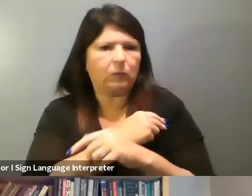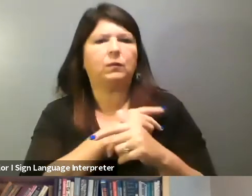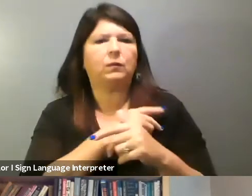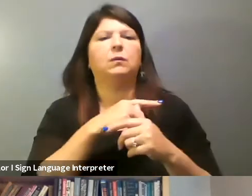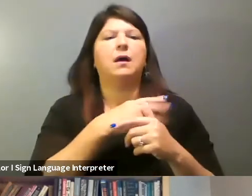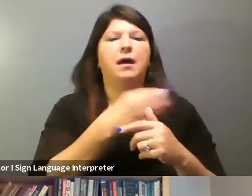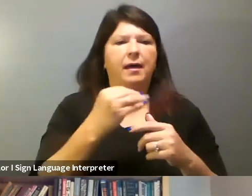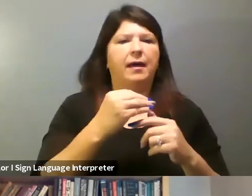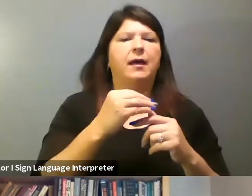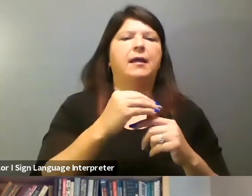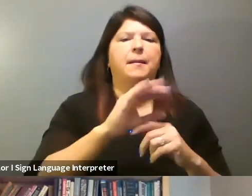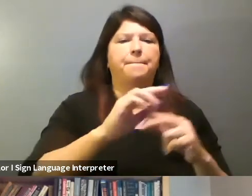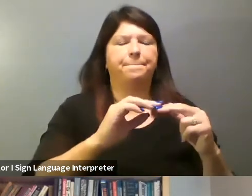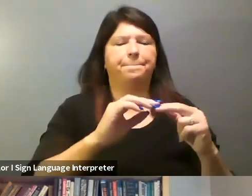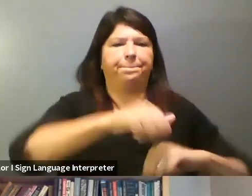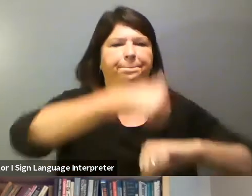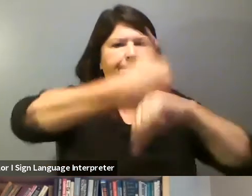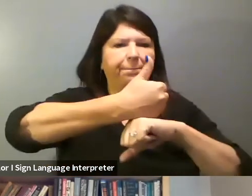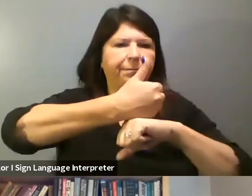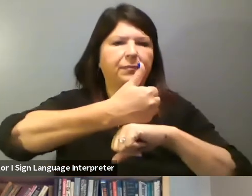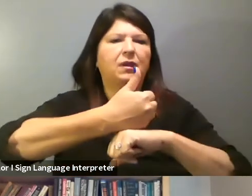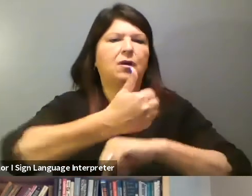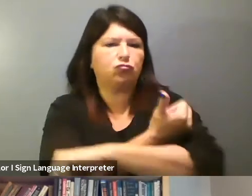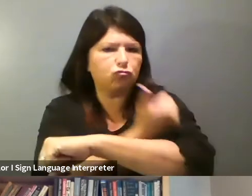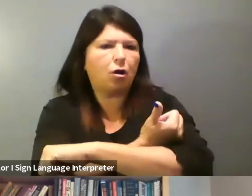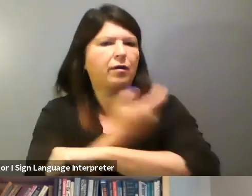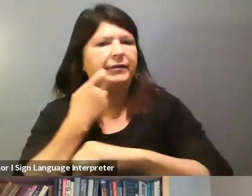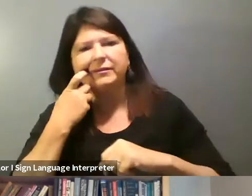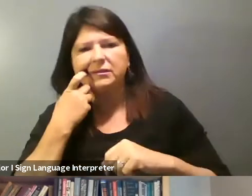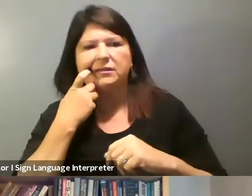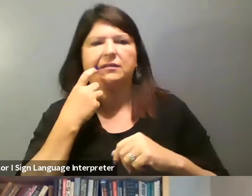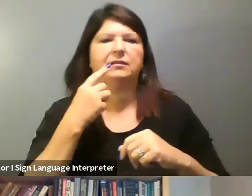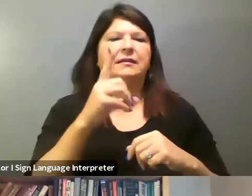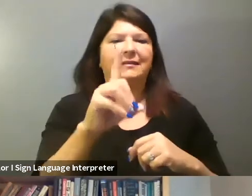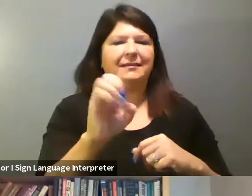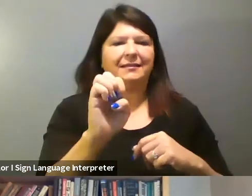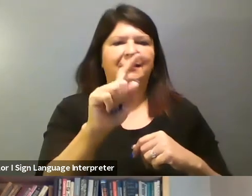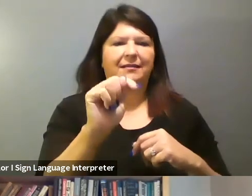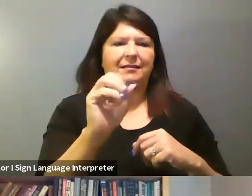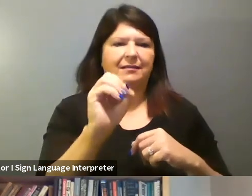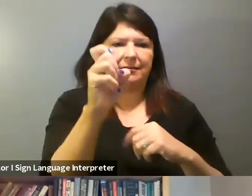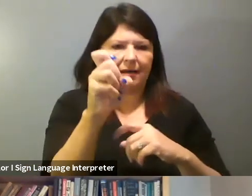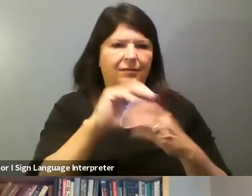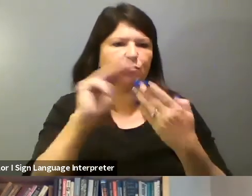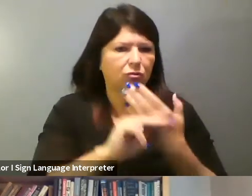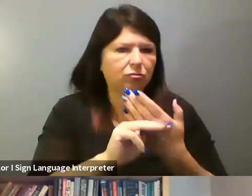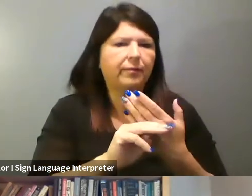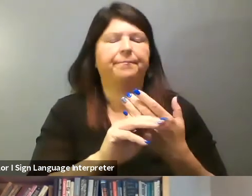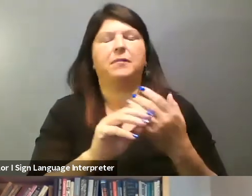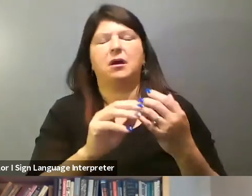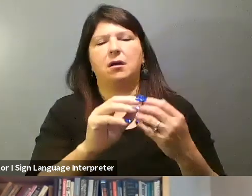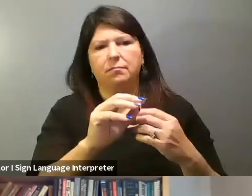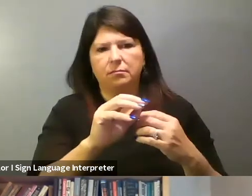drug detoxification program in a community where there was none, essentially. And that's what the situation was. One in